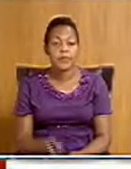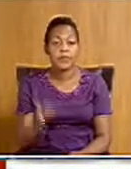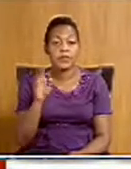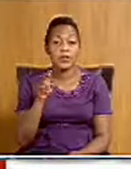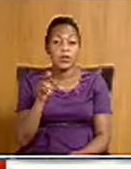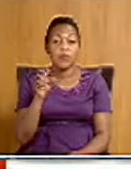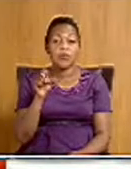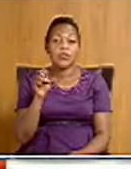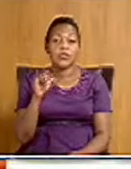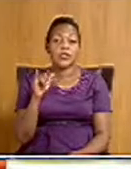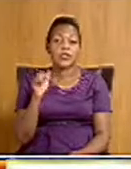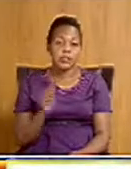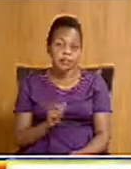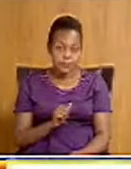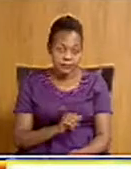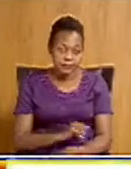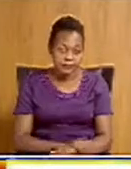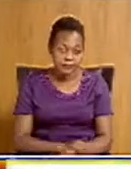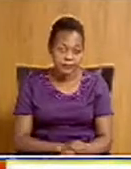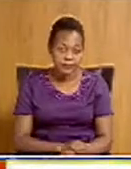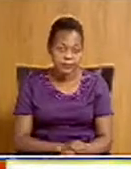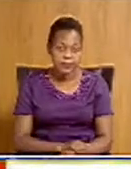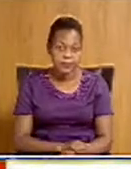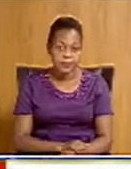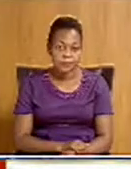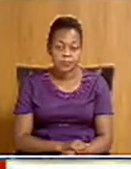Russia, for the Balkans,